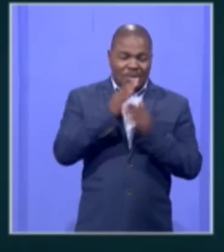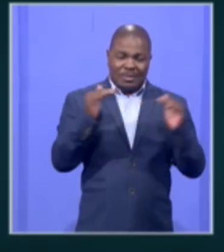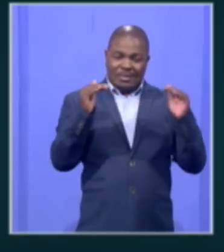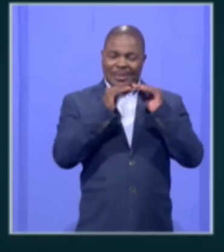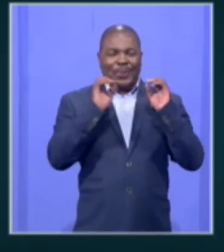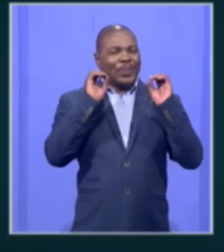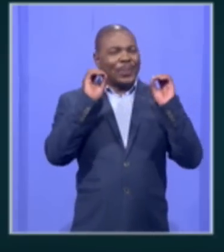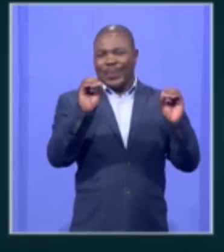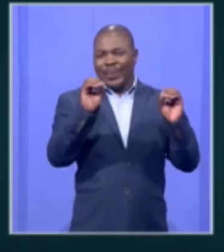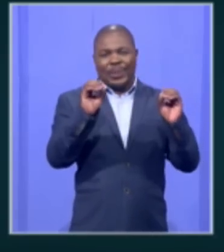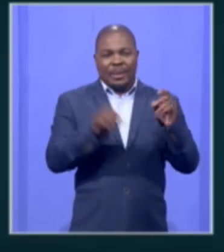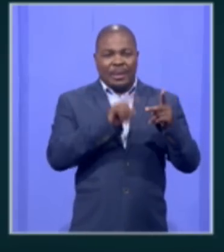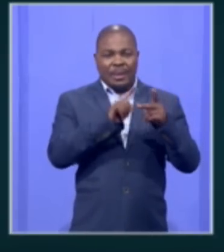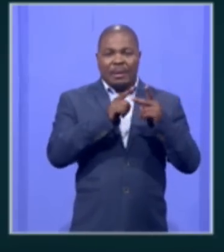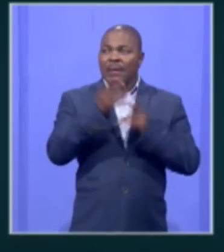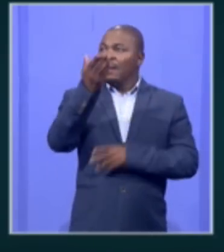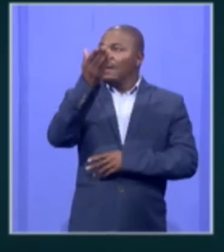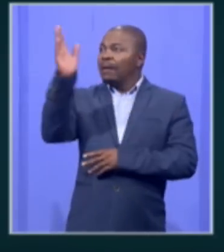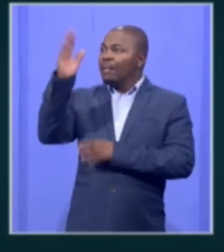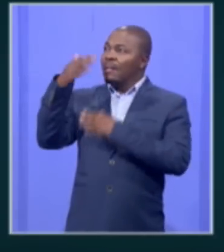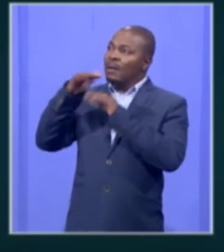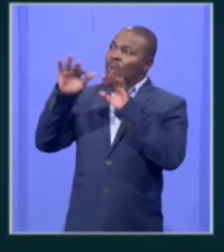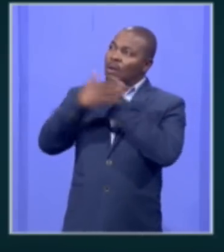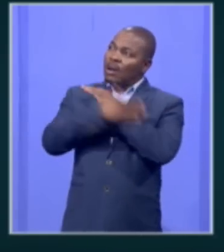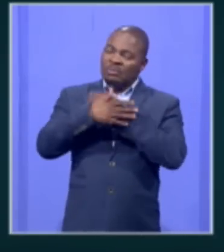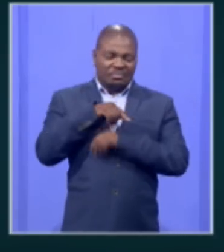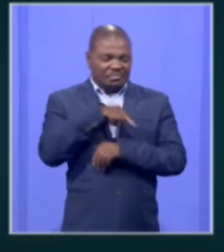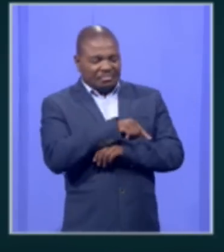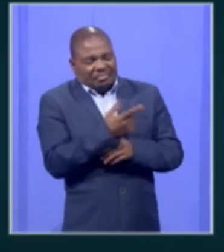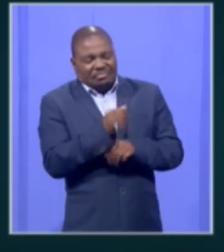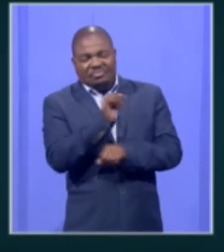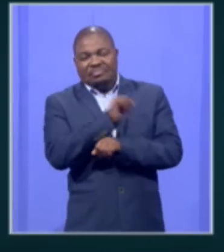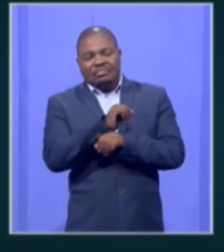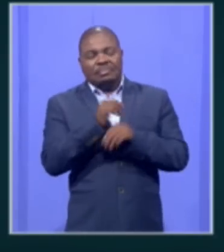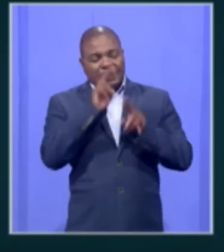ebile ba dira gore mafase a mangwe a re nyatše.